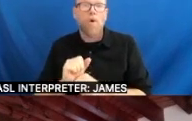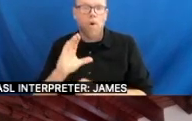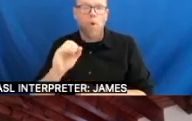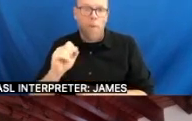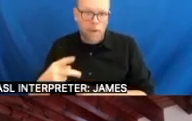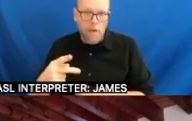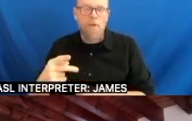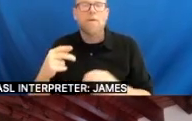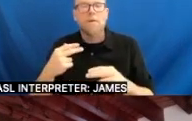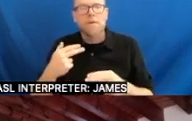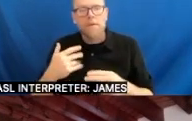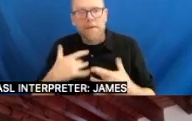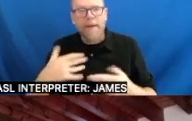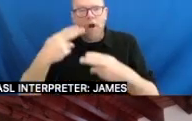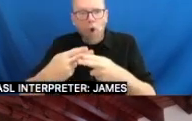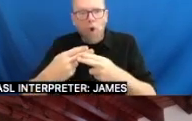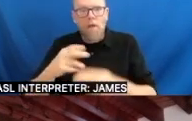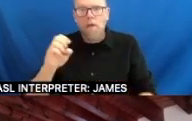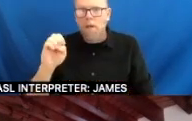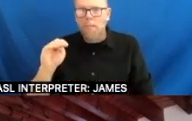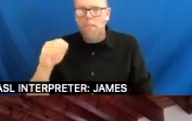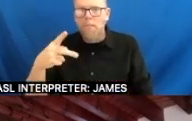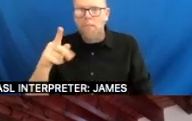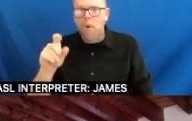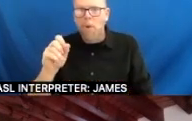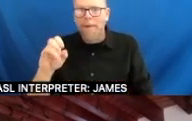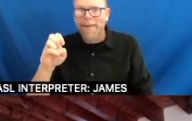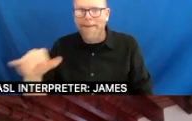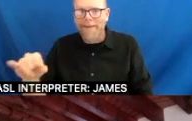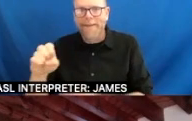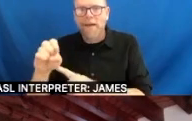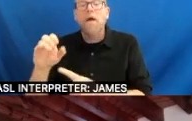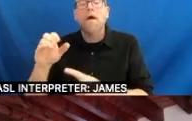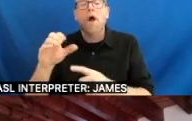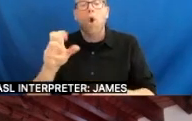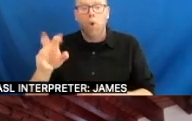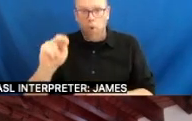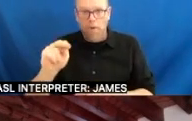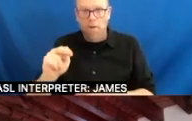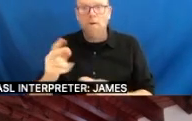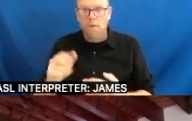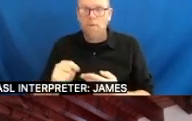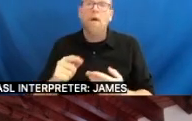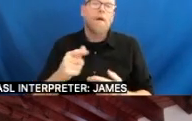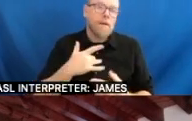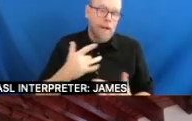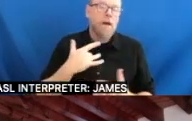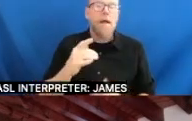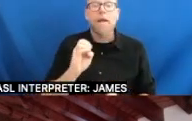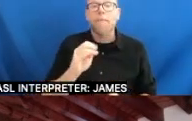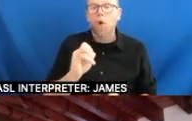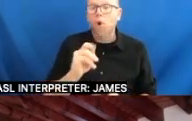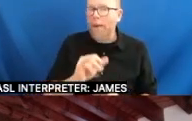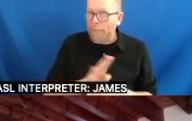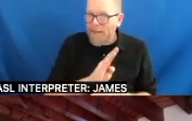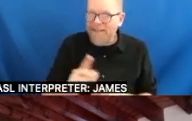employee owned. And just to note that all worker cooperatives are employee owned businesses, but